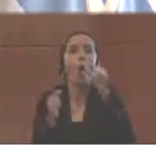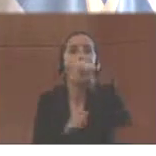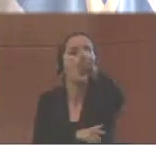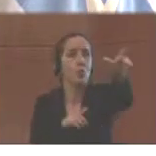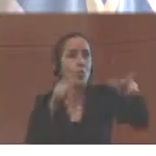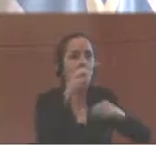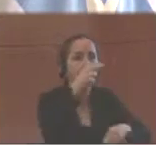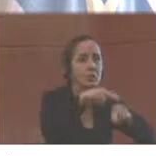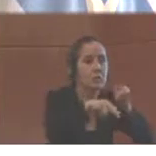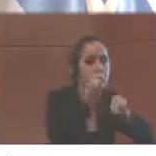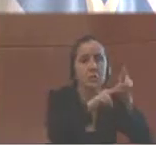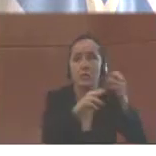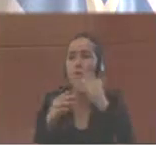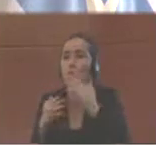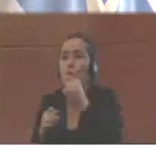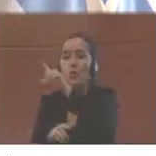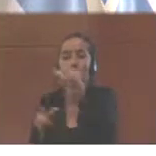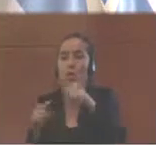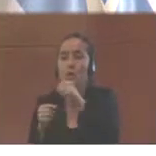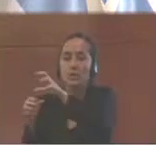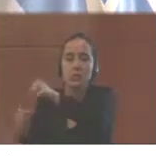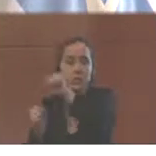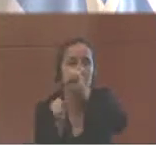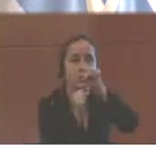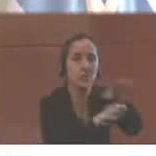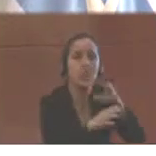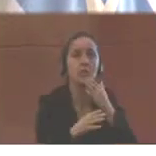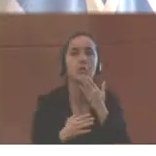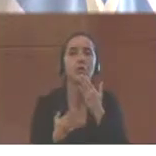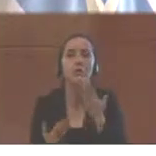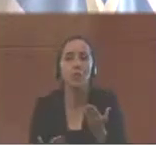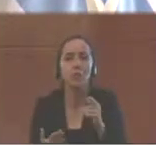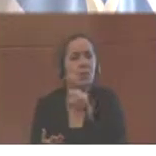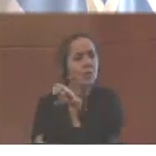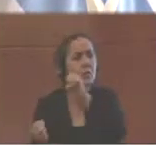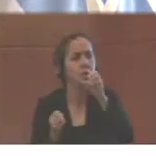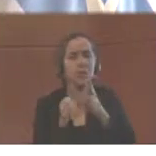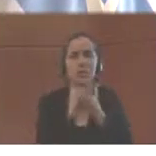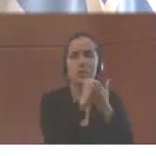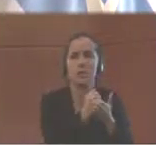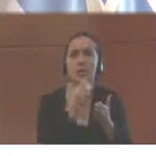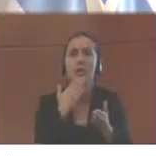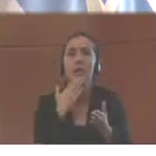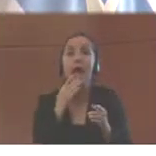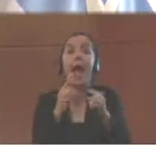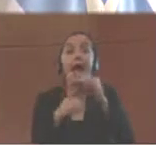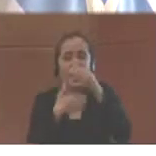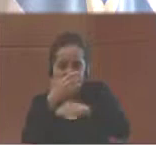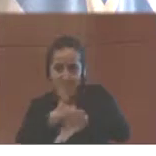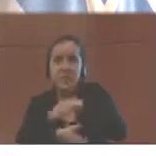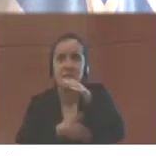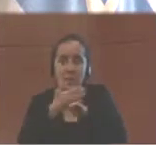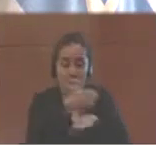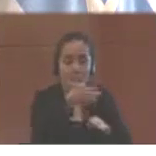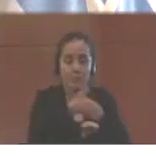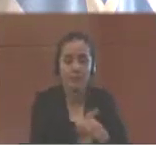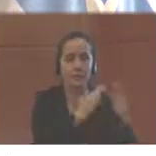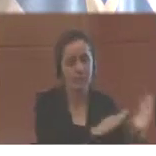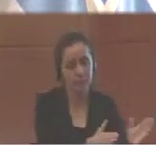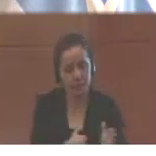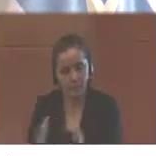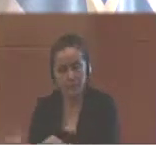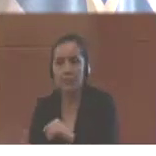management for refugees and sensitive areas was carried out. The work